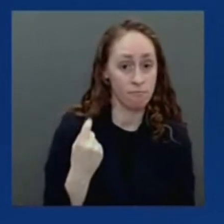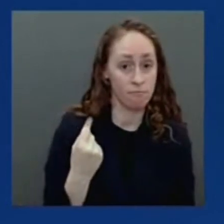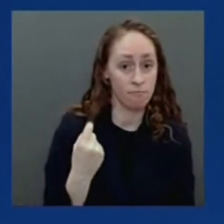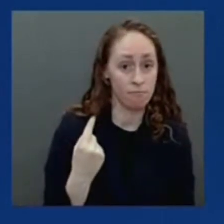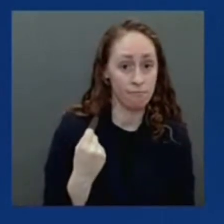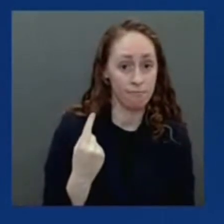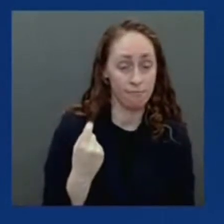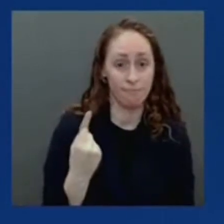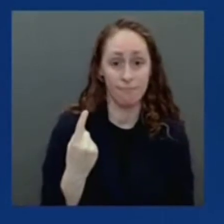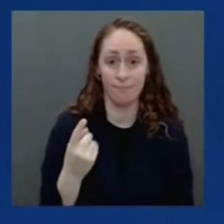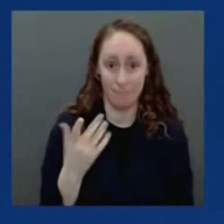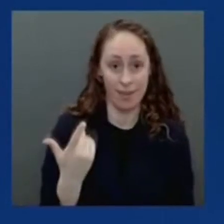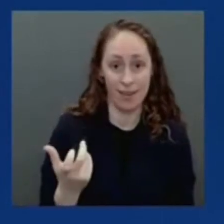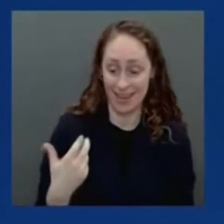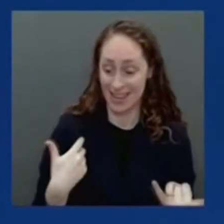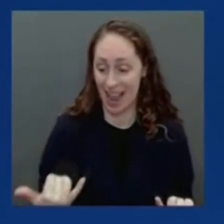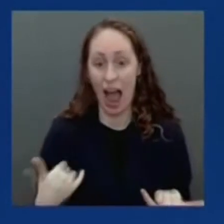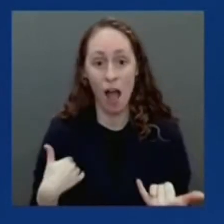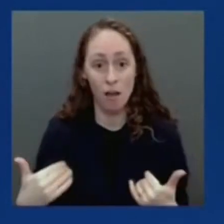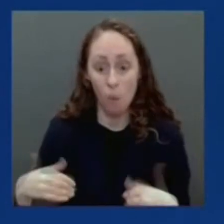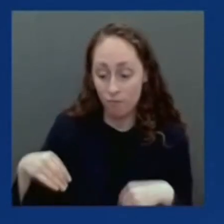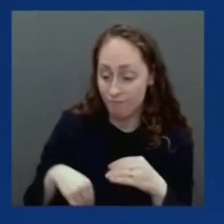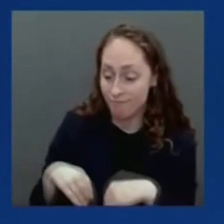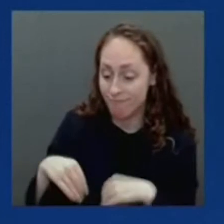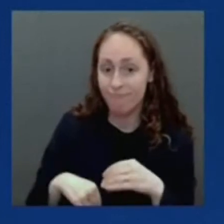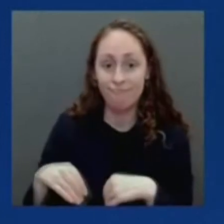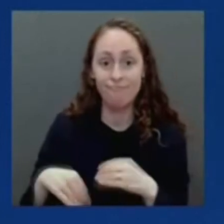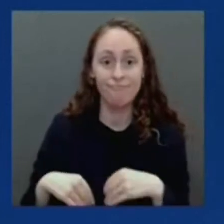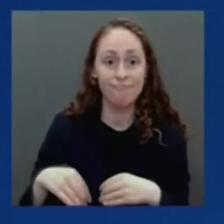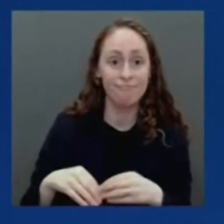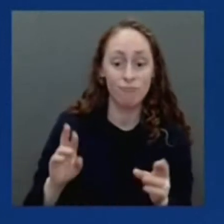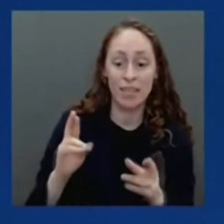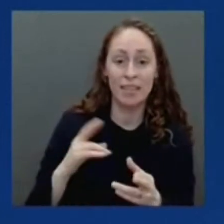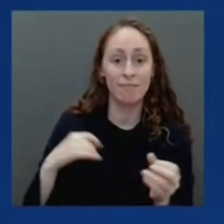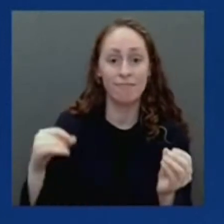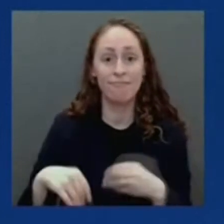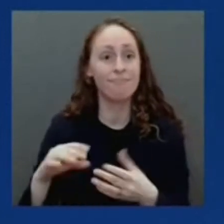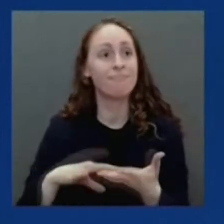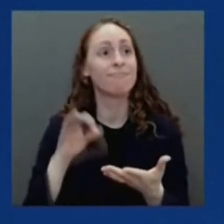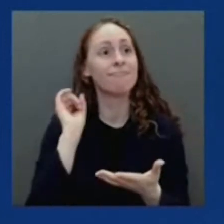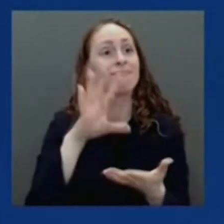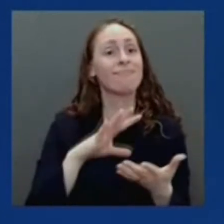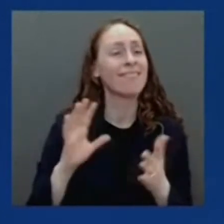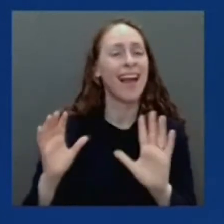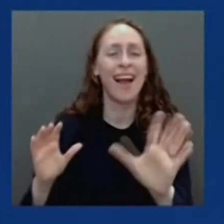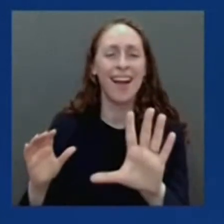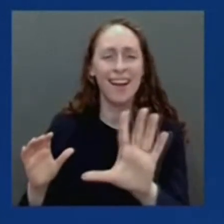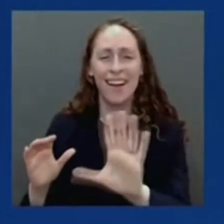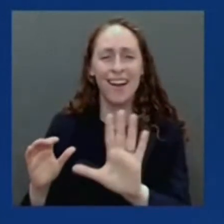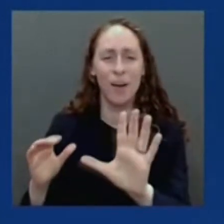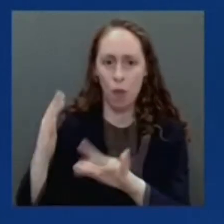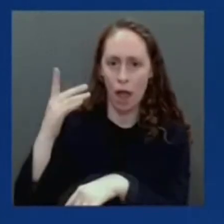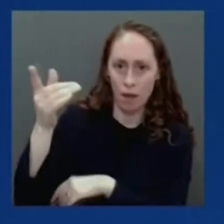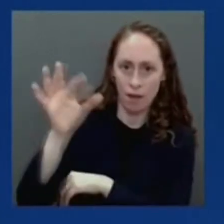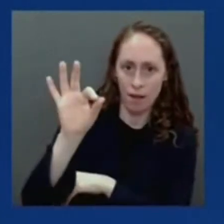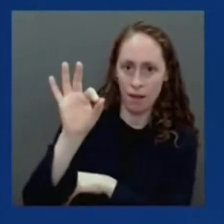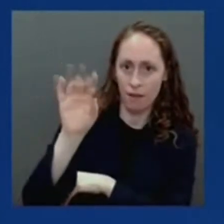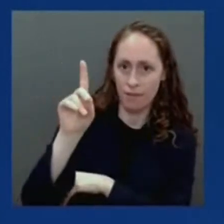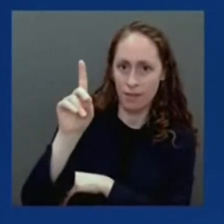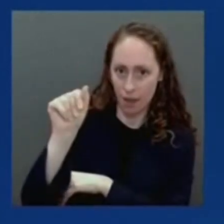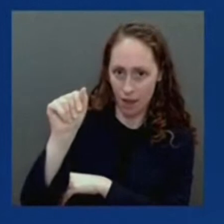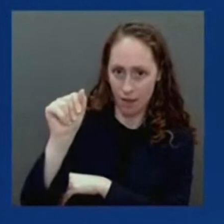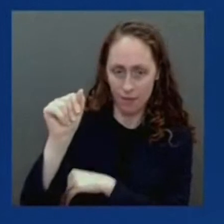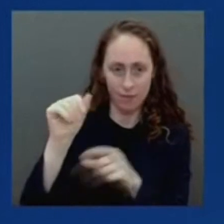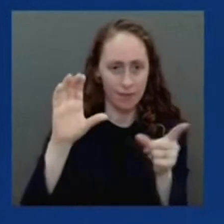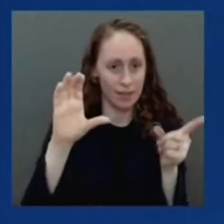FDA authorization, and then there's the CDC ACIP process, which generally takes place a matter of days after the FDA.